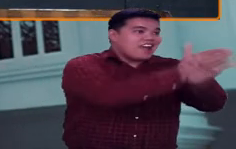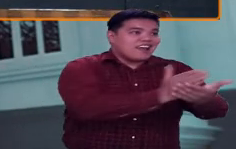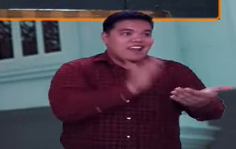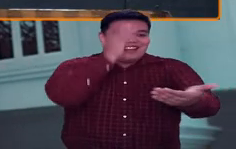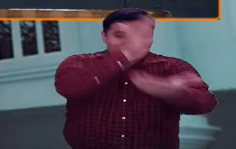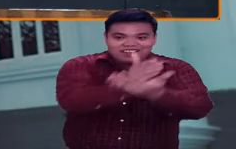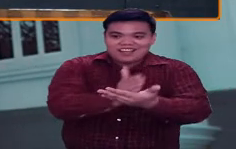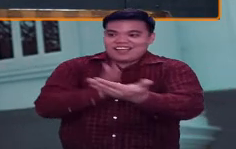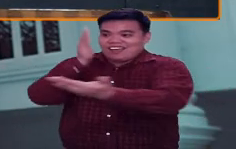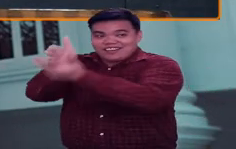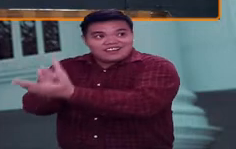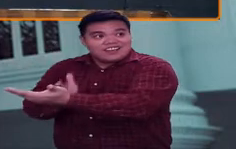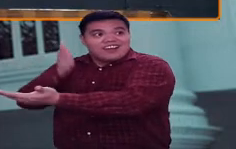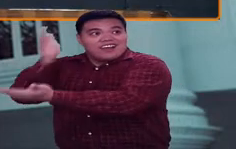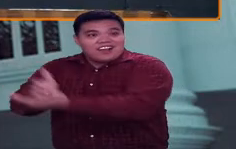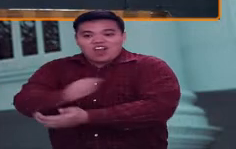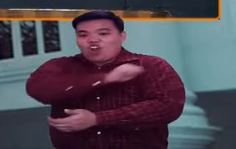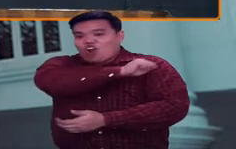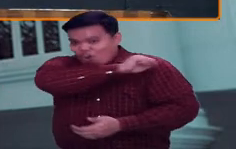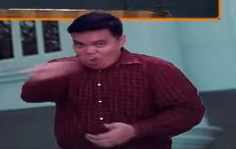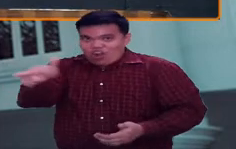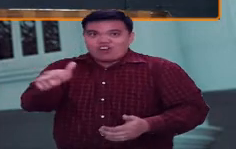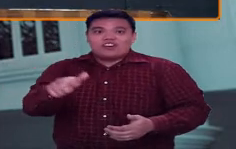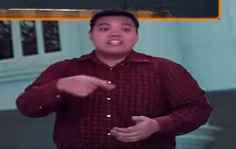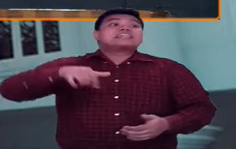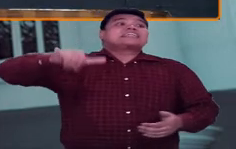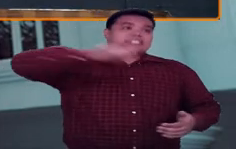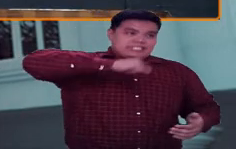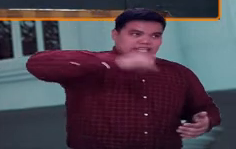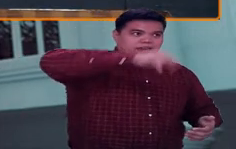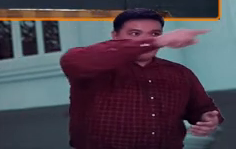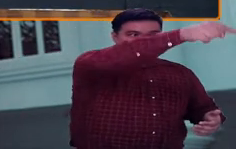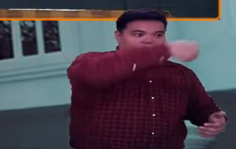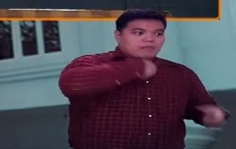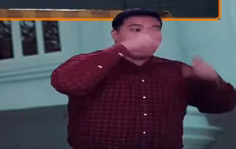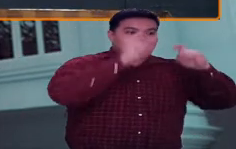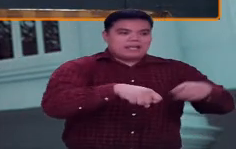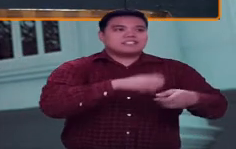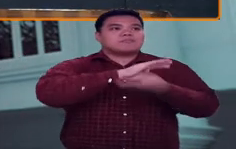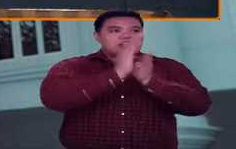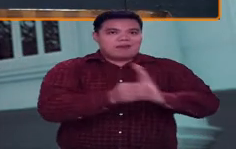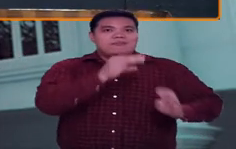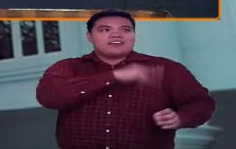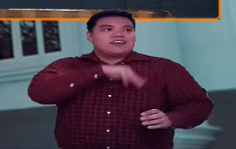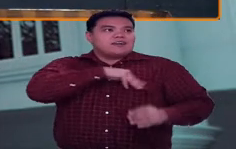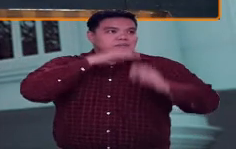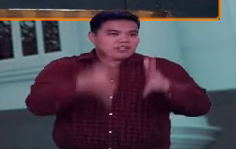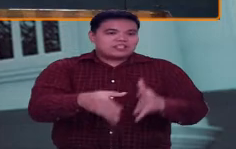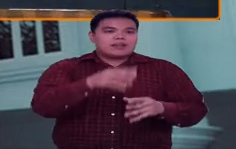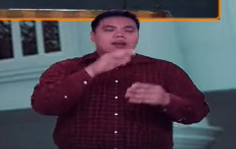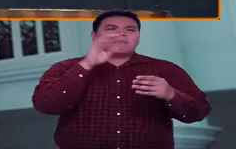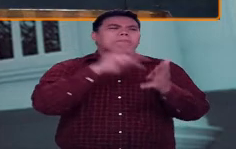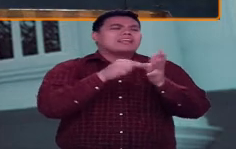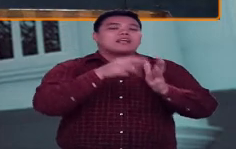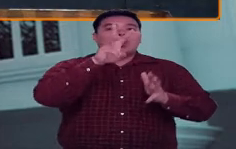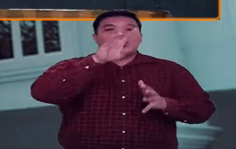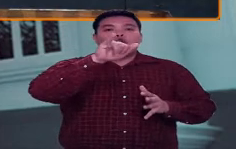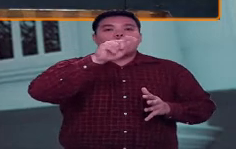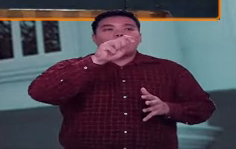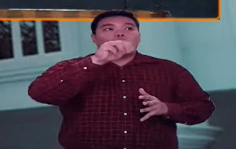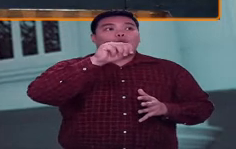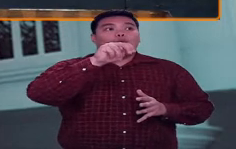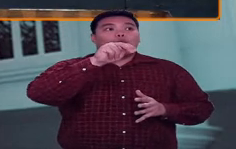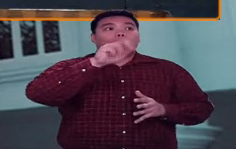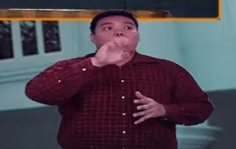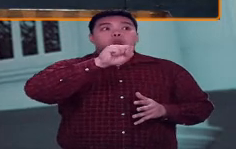humanity, we as his people should be missionary people. Amen. That means witnesses for him. Amen.